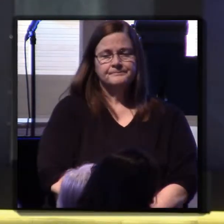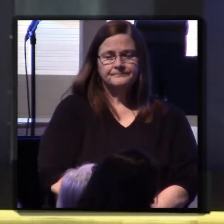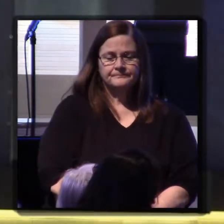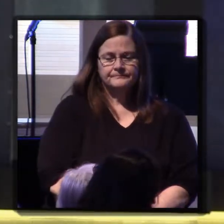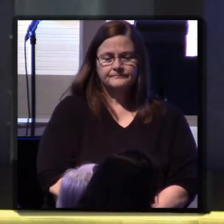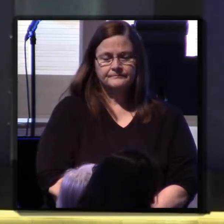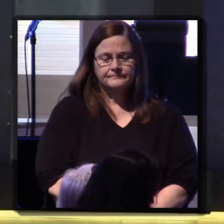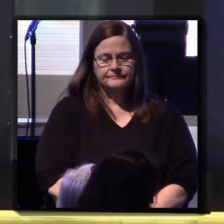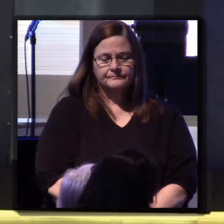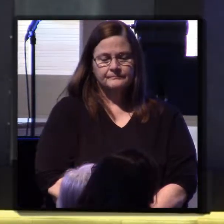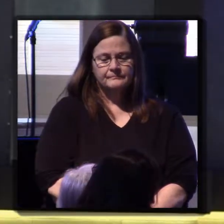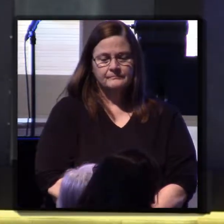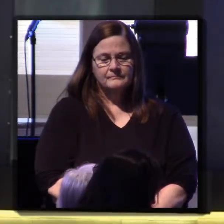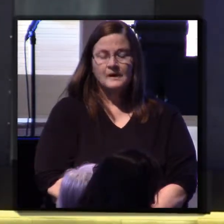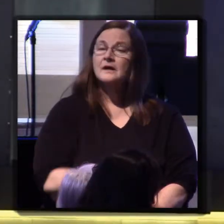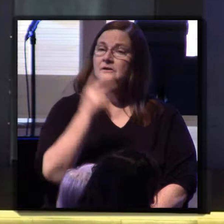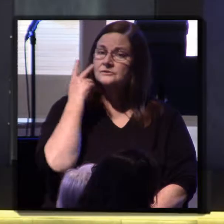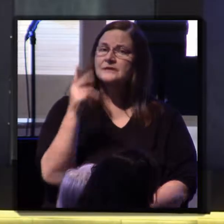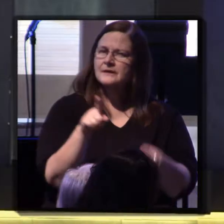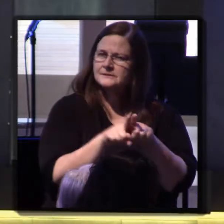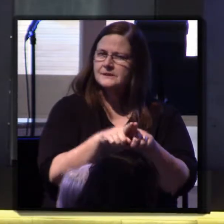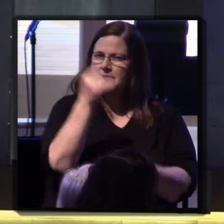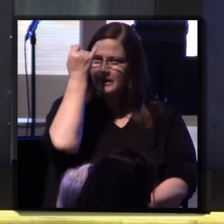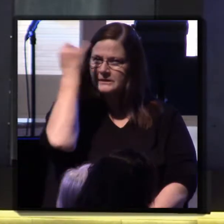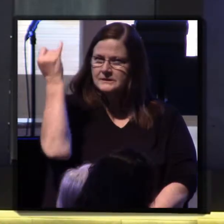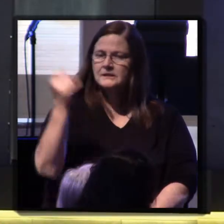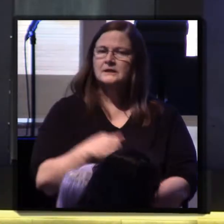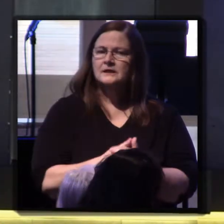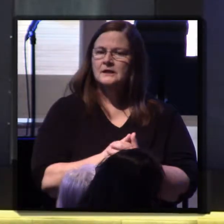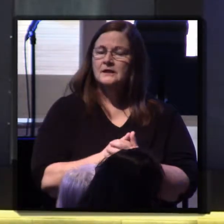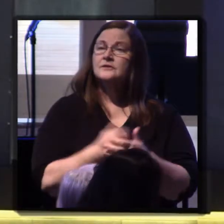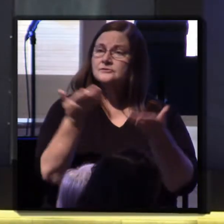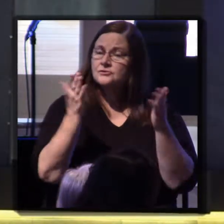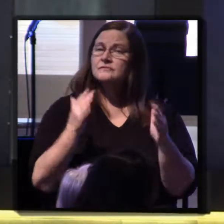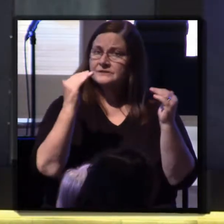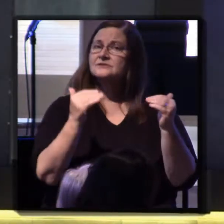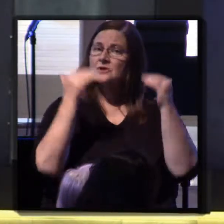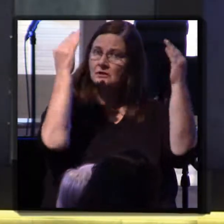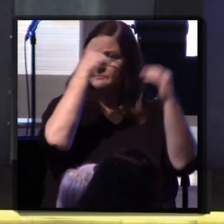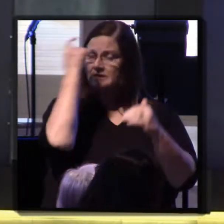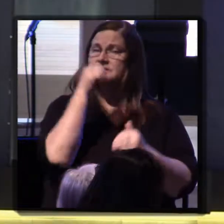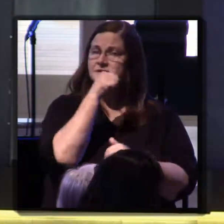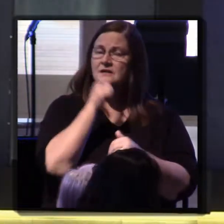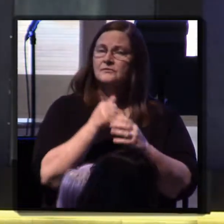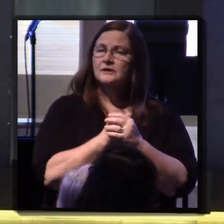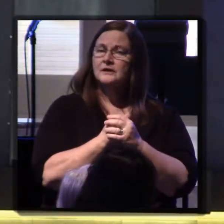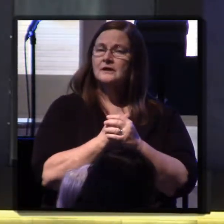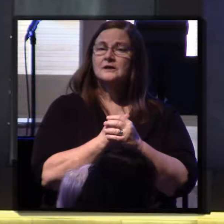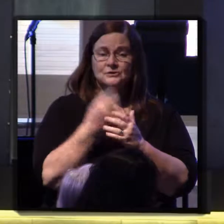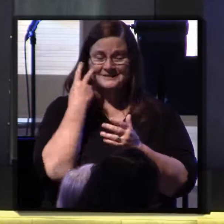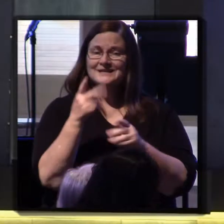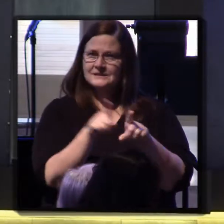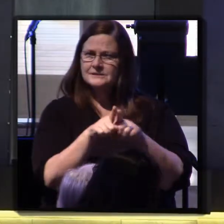good that comes from it." And you see that very same idea, that last one,